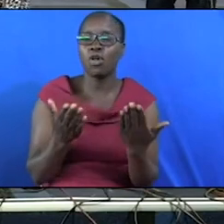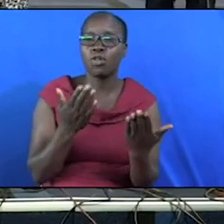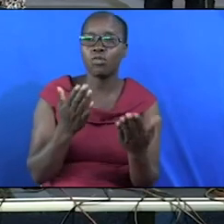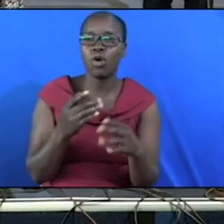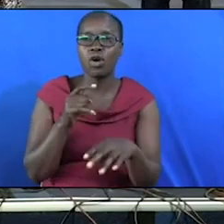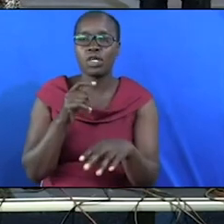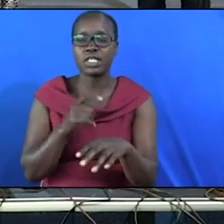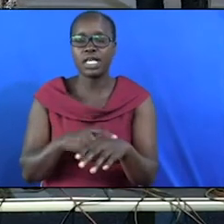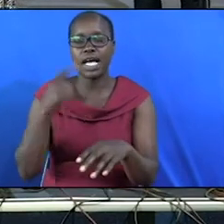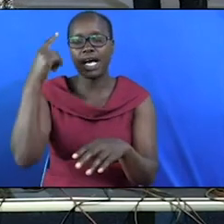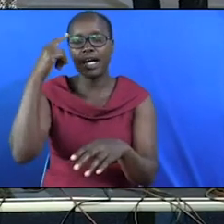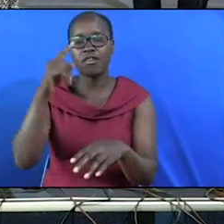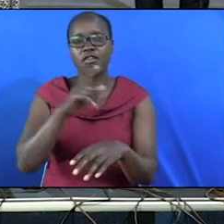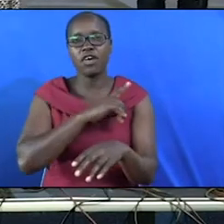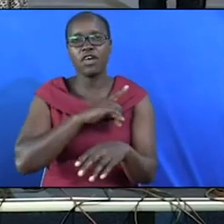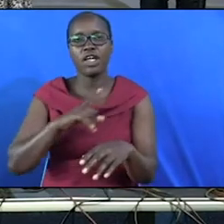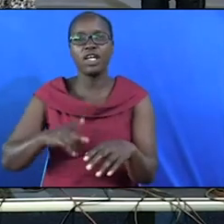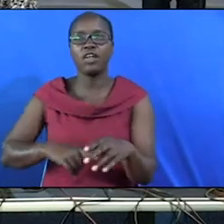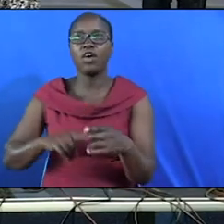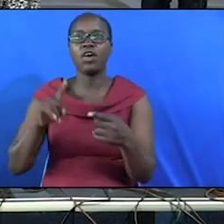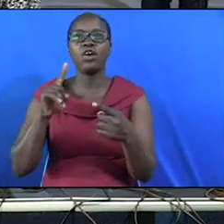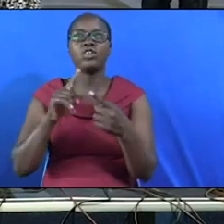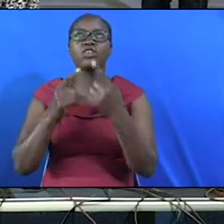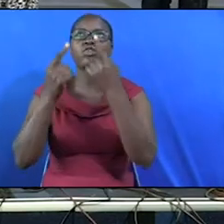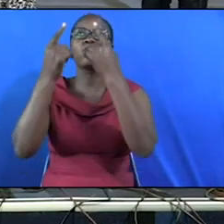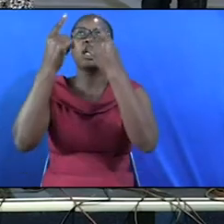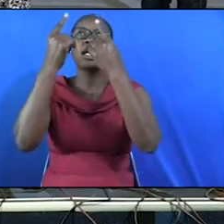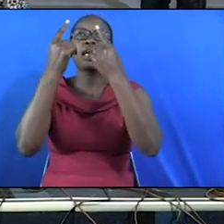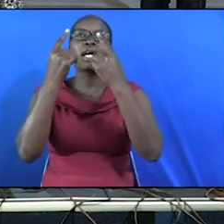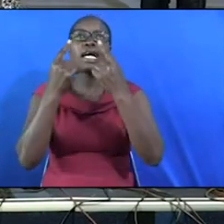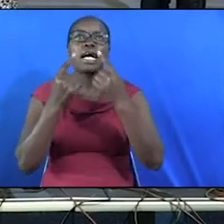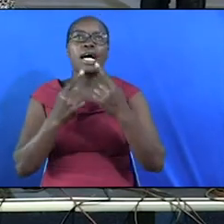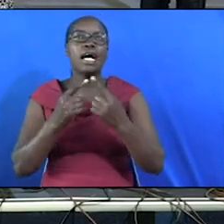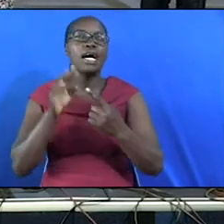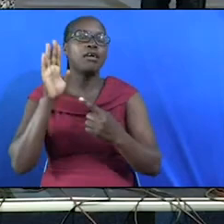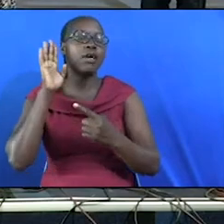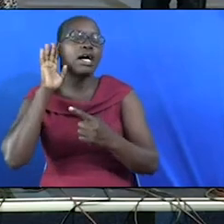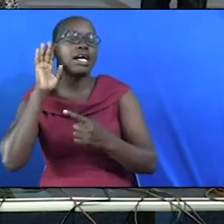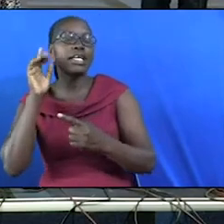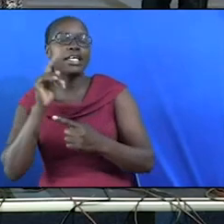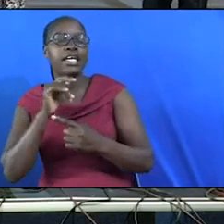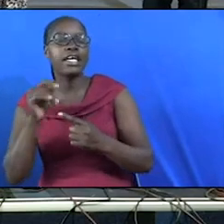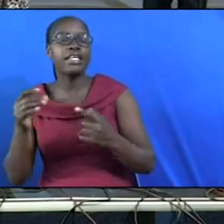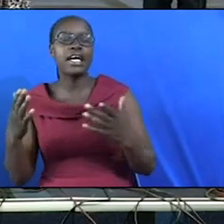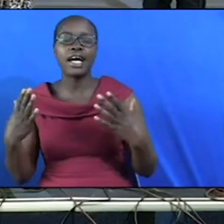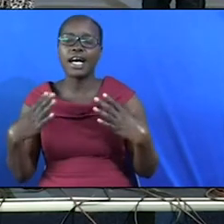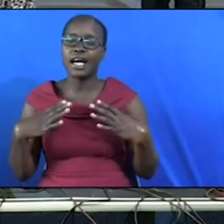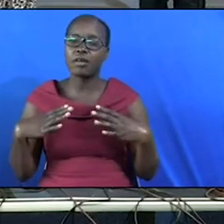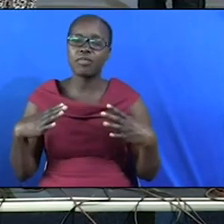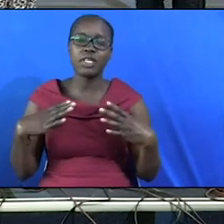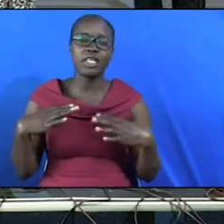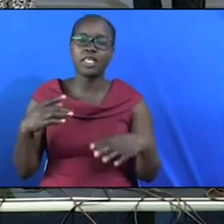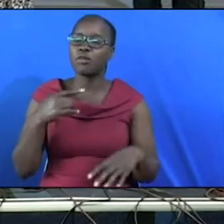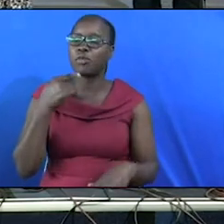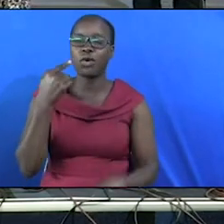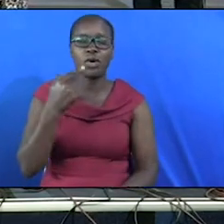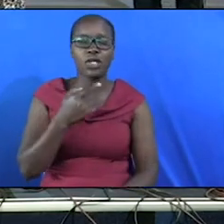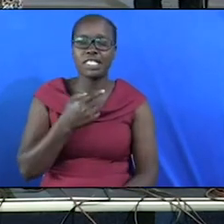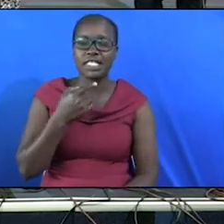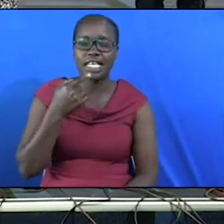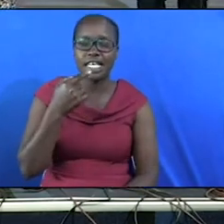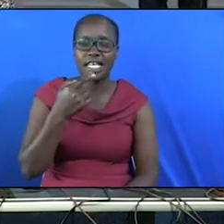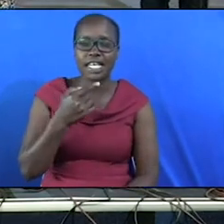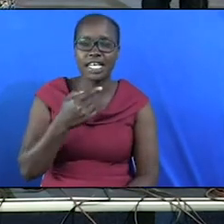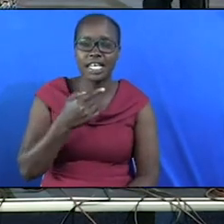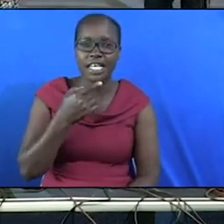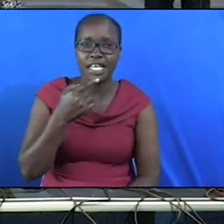Tis almost time for the Lord to come. I hear the